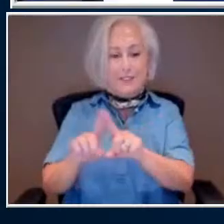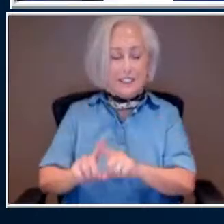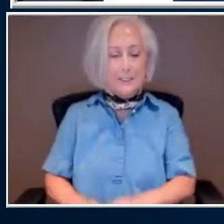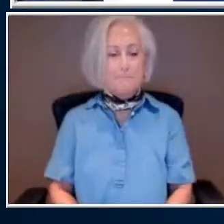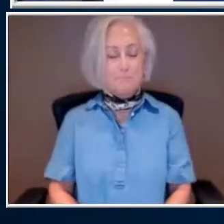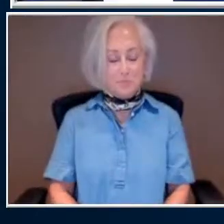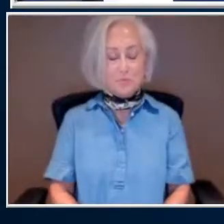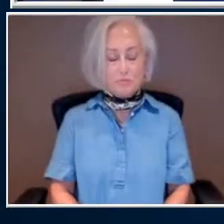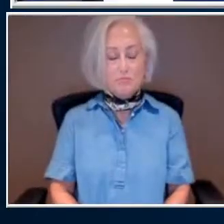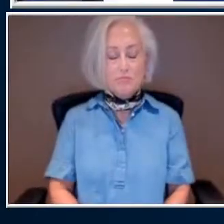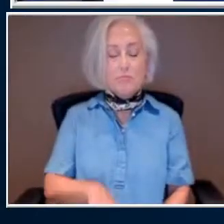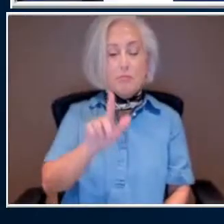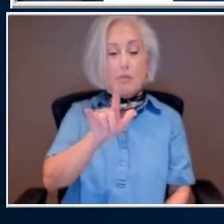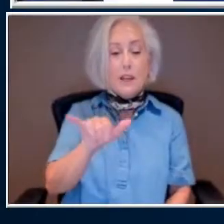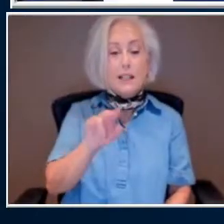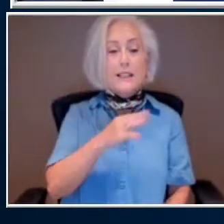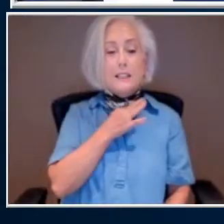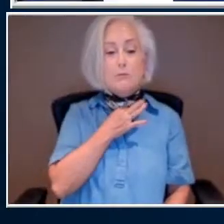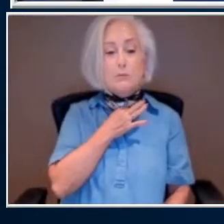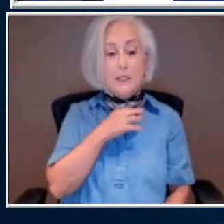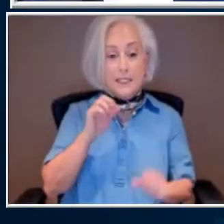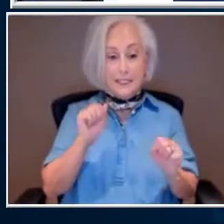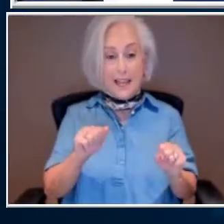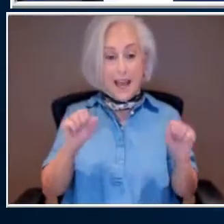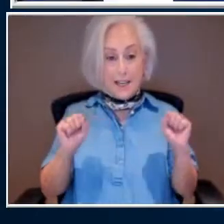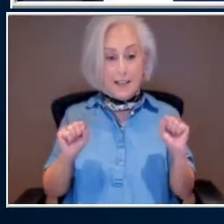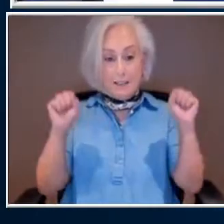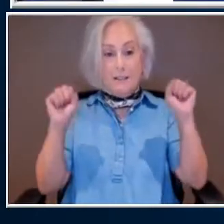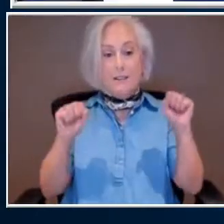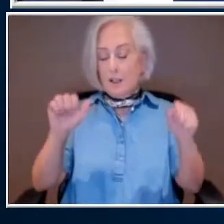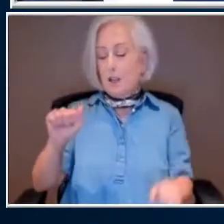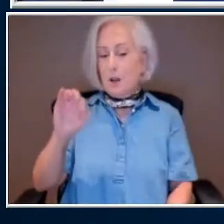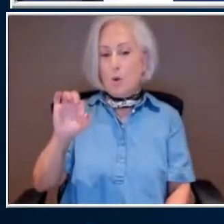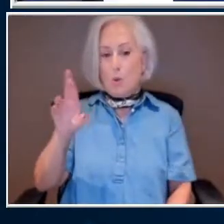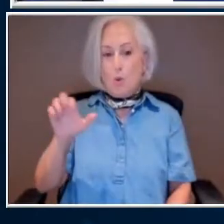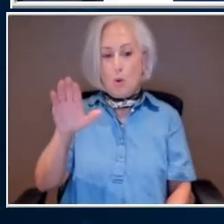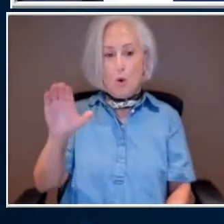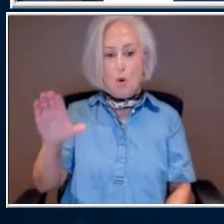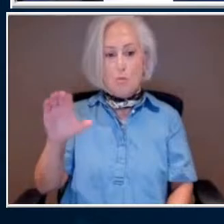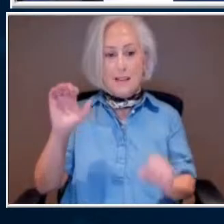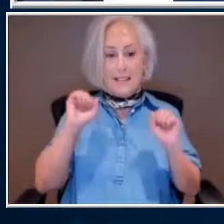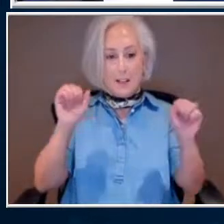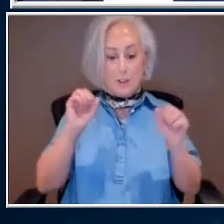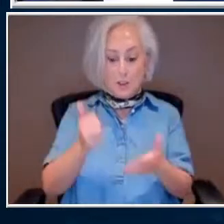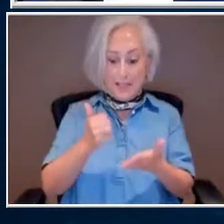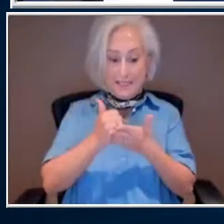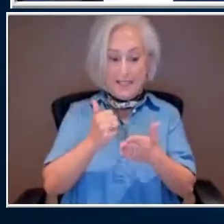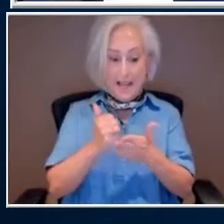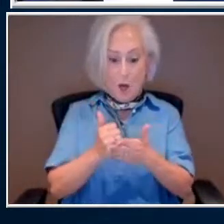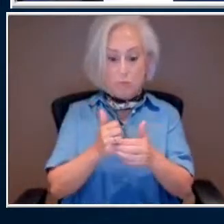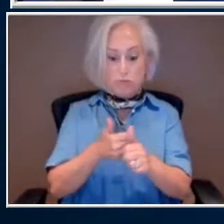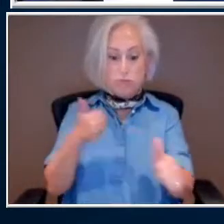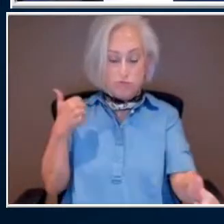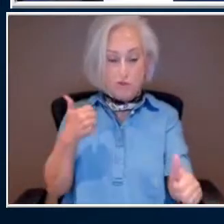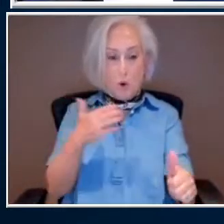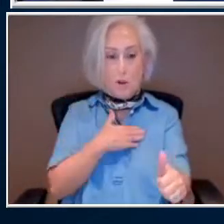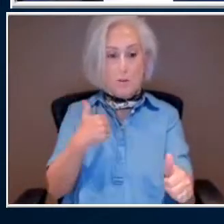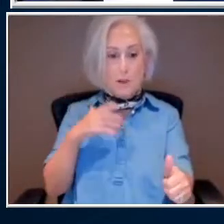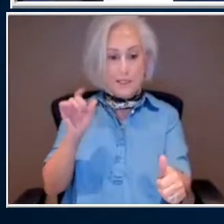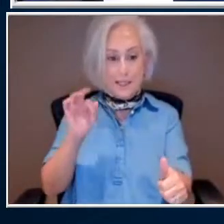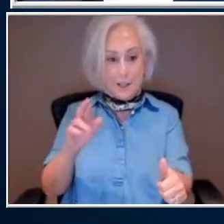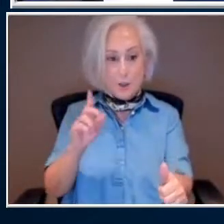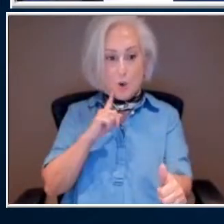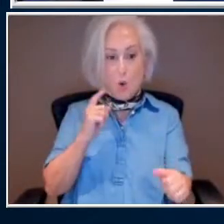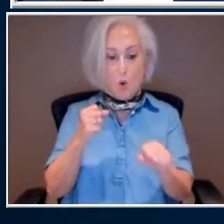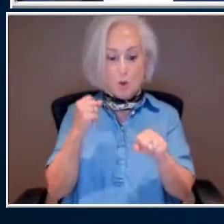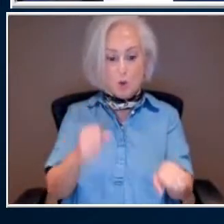Lynn wants to know, can aerobic exercise help prevent the recurrence of breast cancer or strengthen our immune system so that it can recognize breast cancer